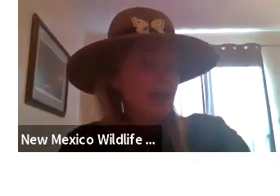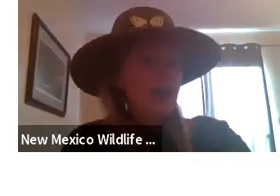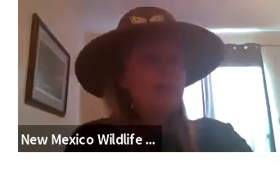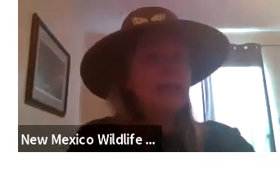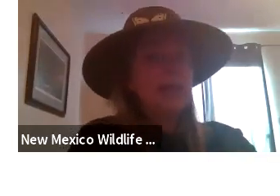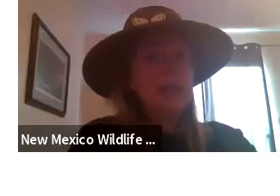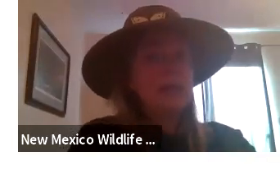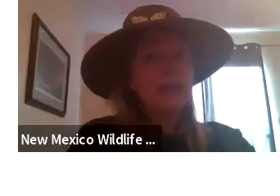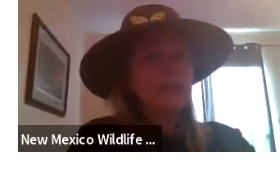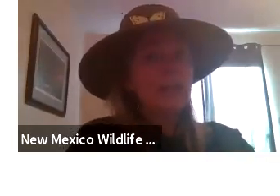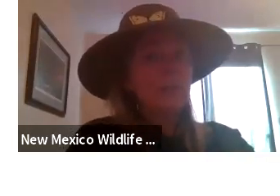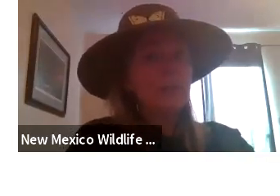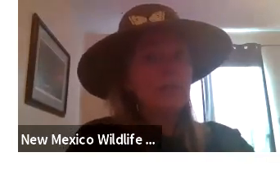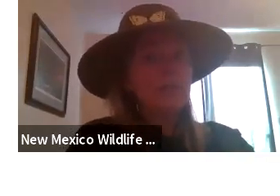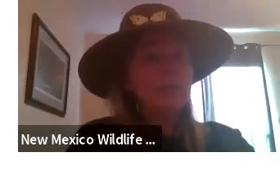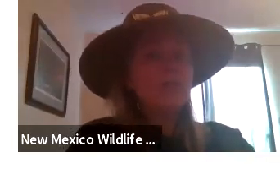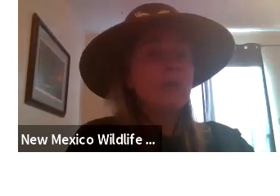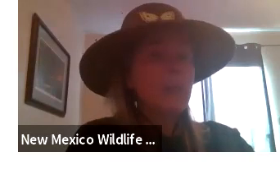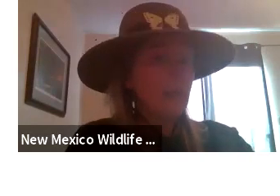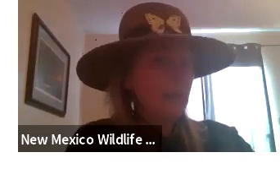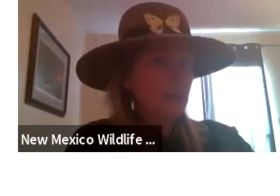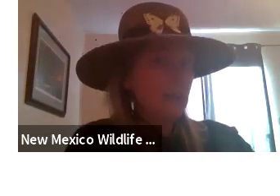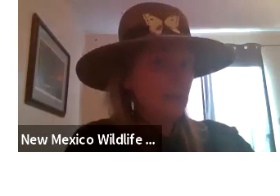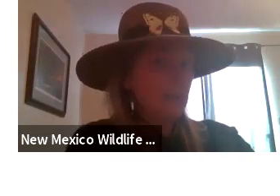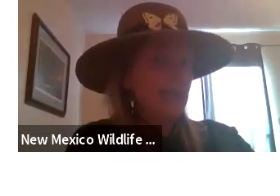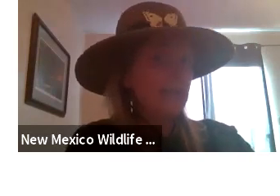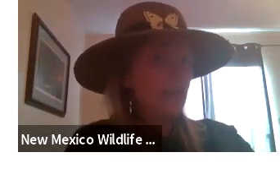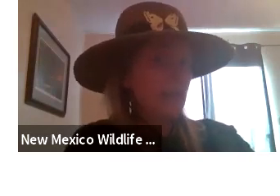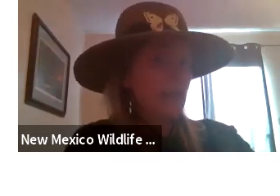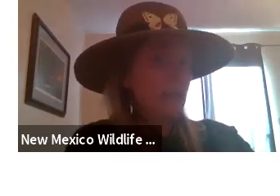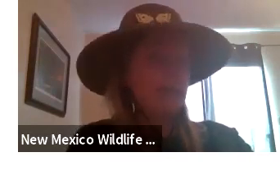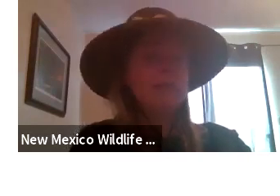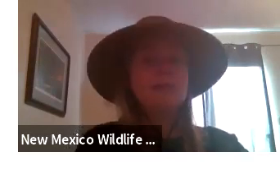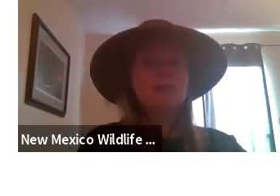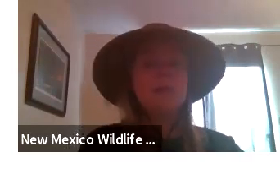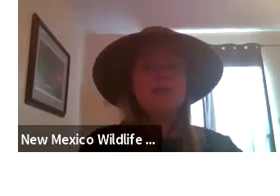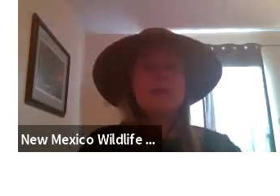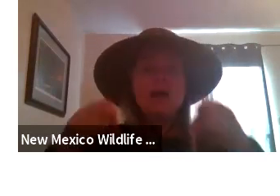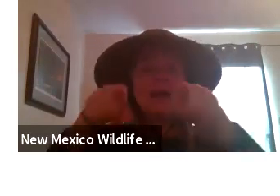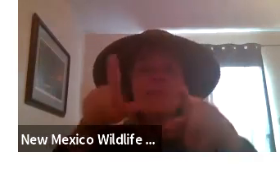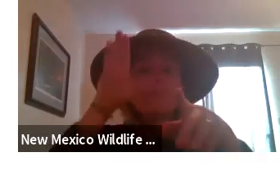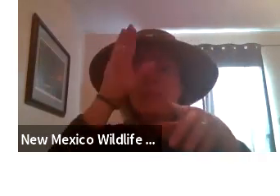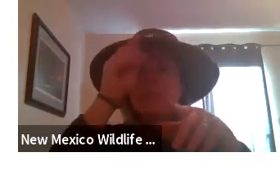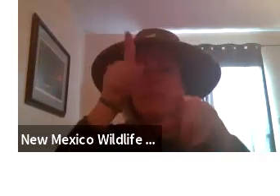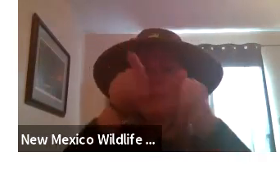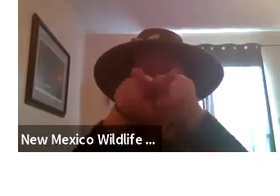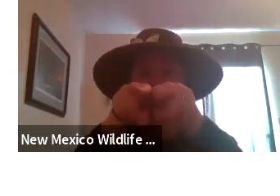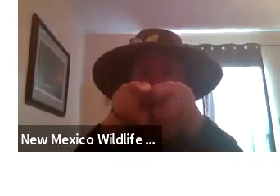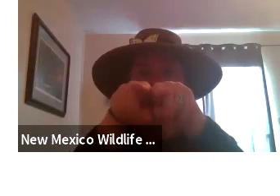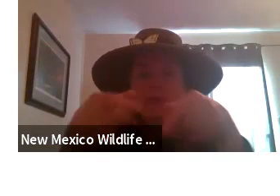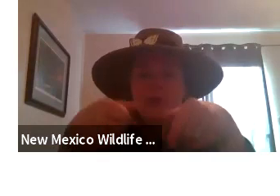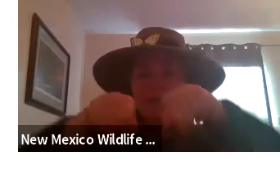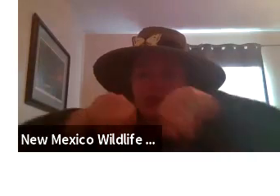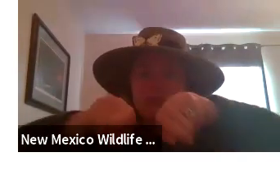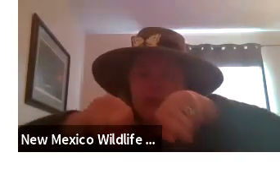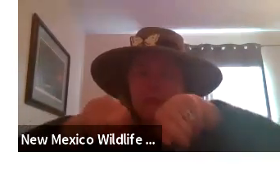ease of saying things has been introduced, or in this instance, signing things. So over time,